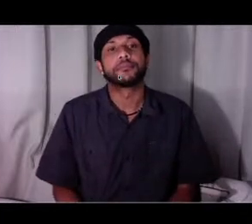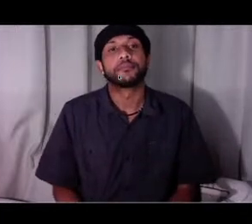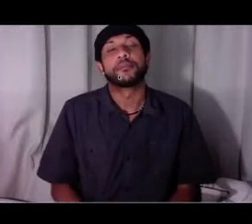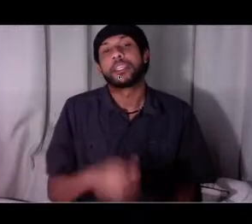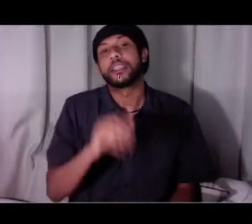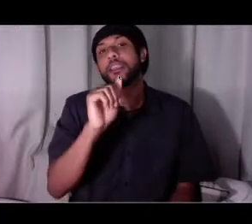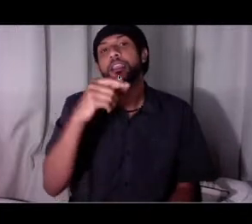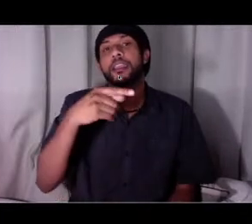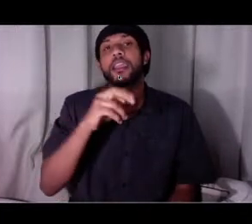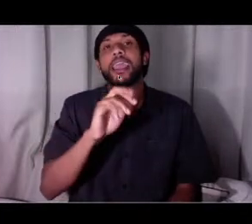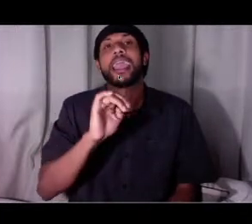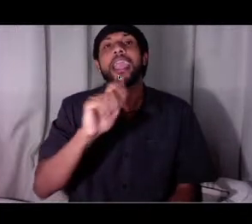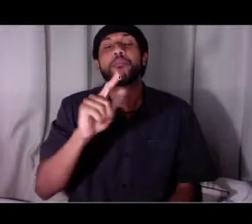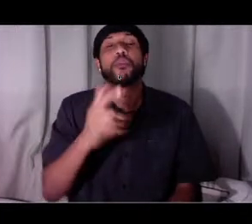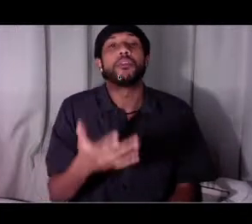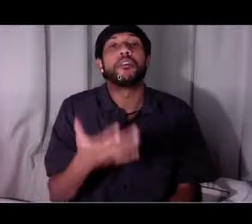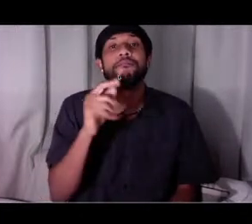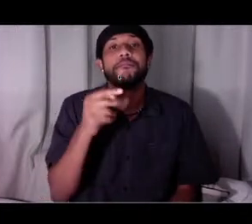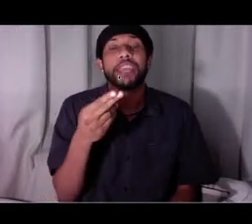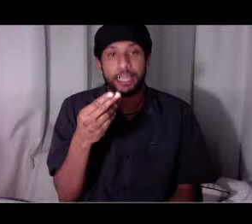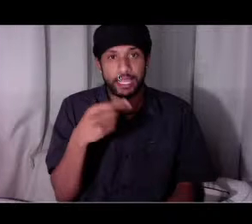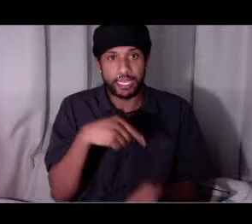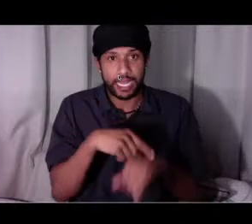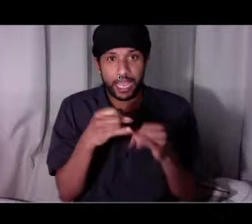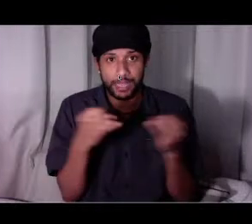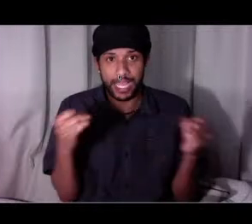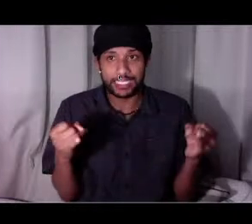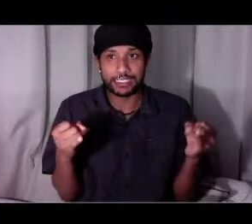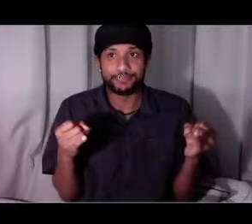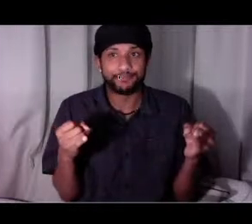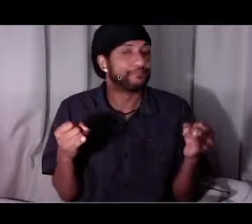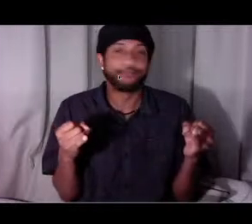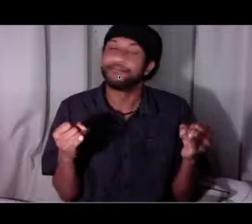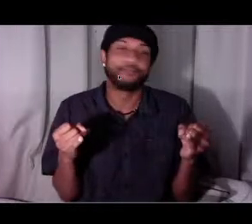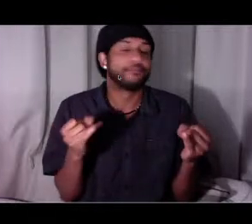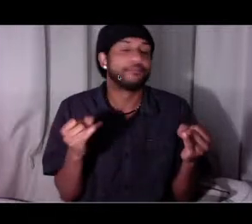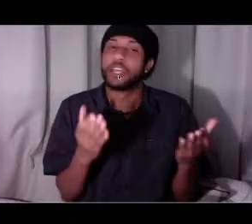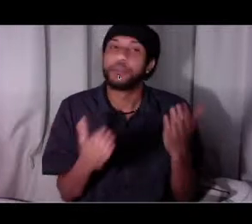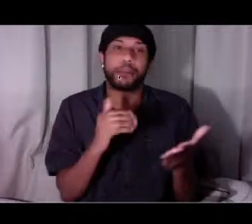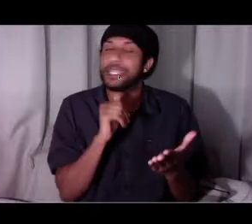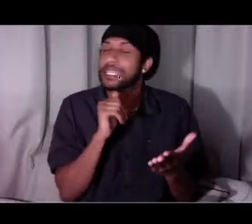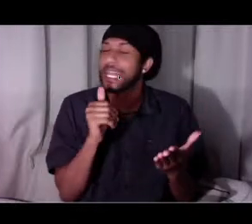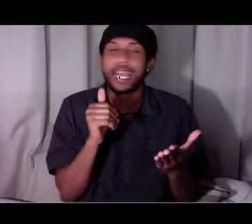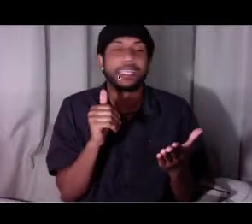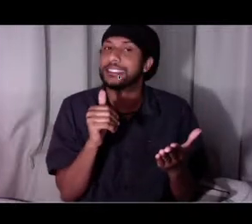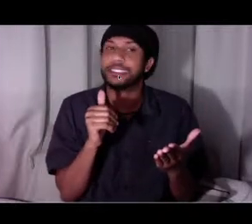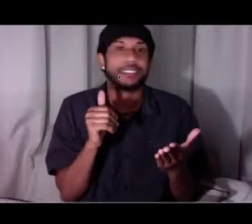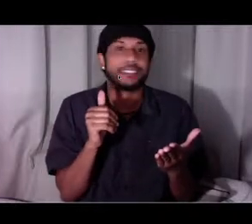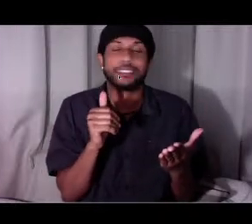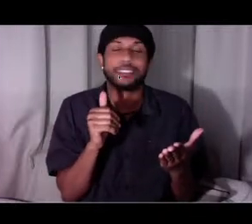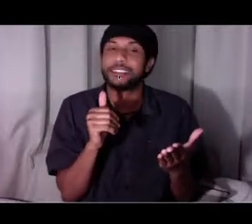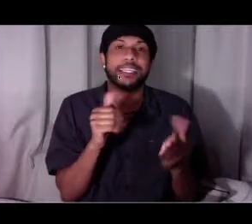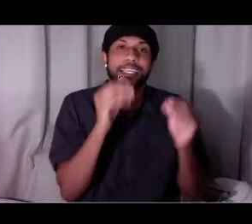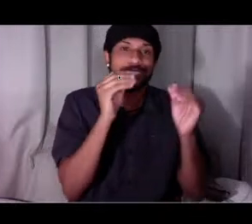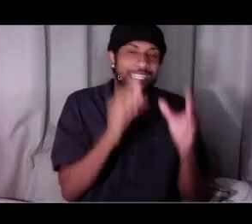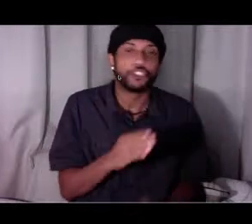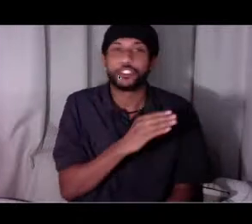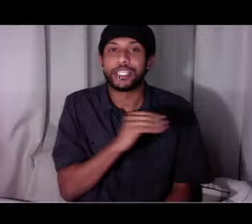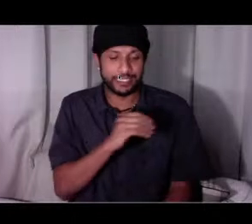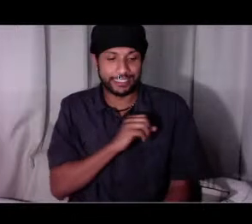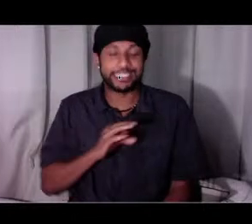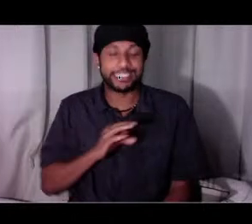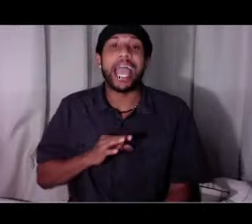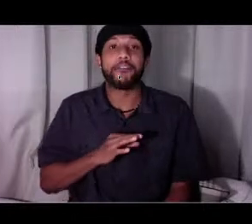5th timeline upon us it is unlikely that teachers and staff will receive both doses of the vaccine by